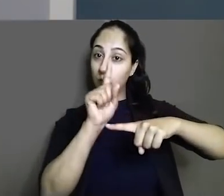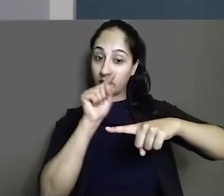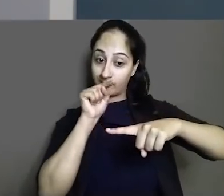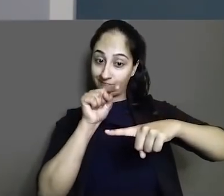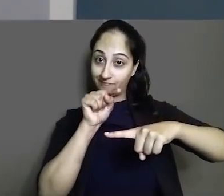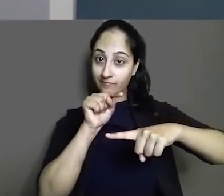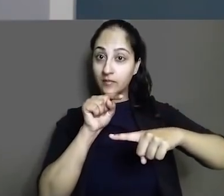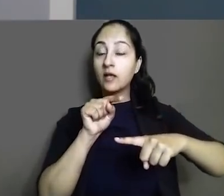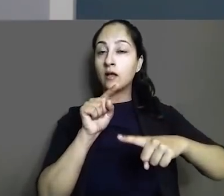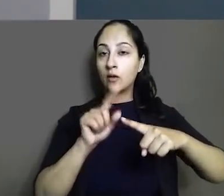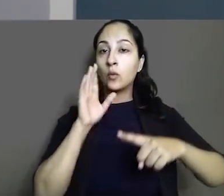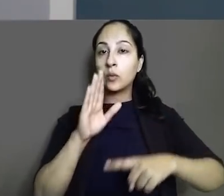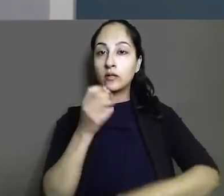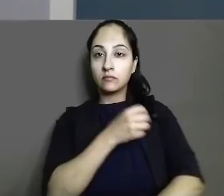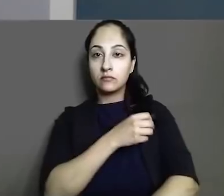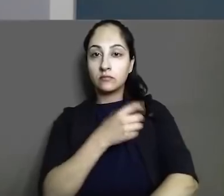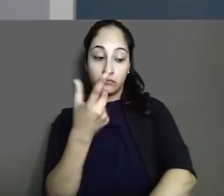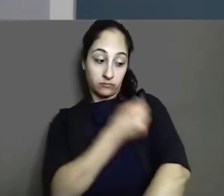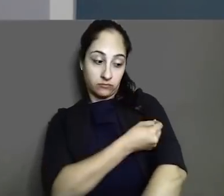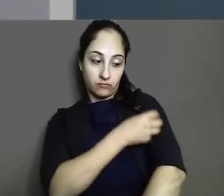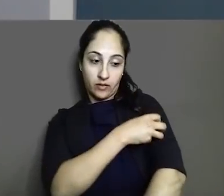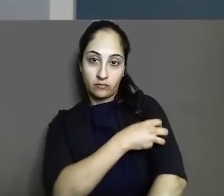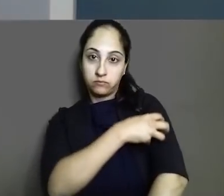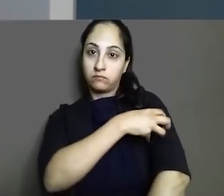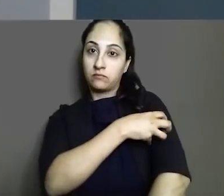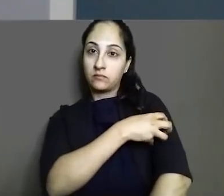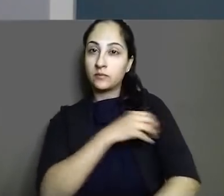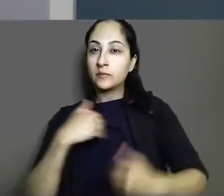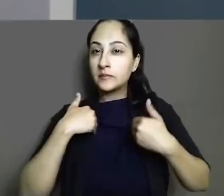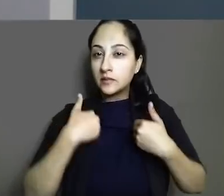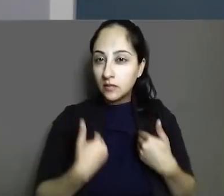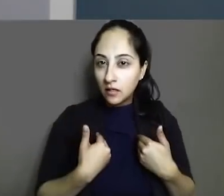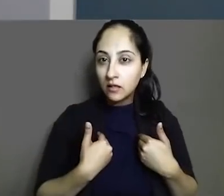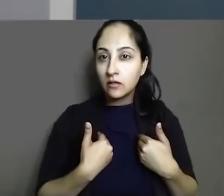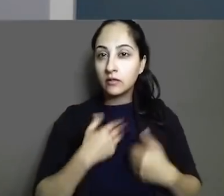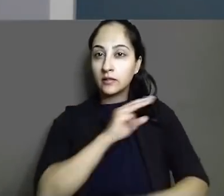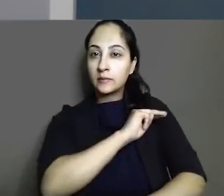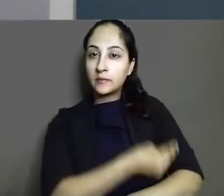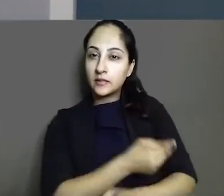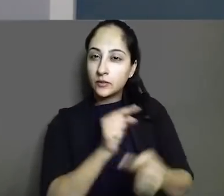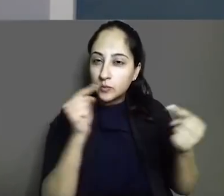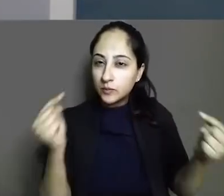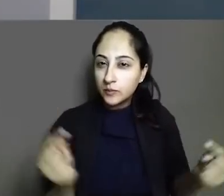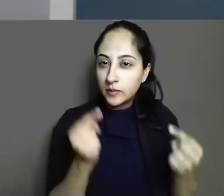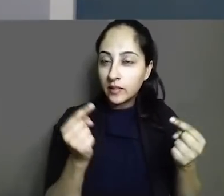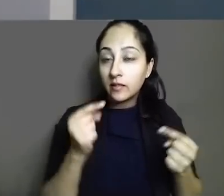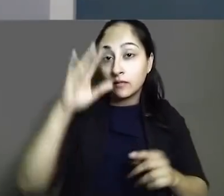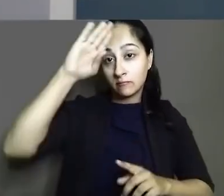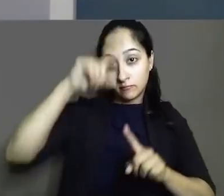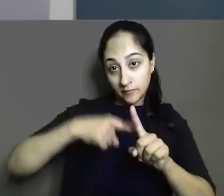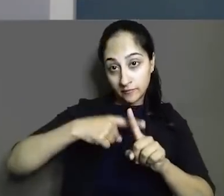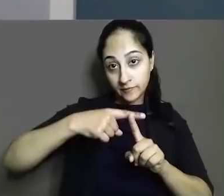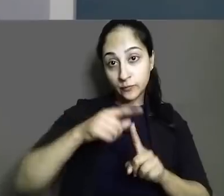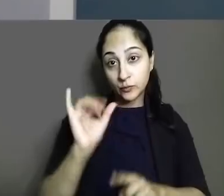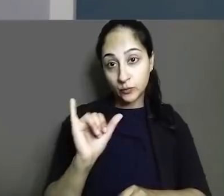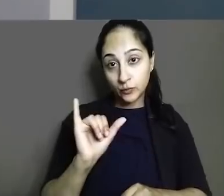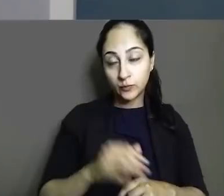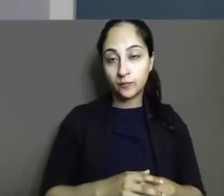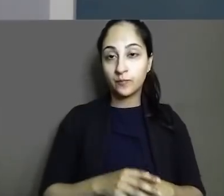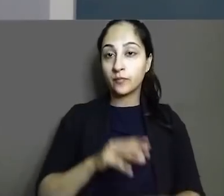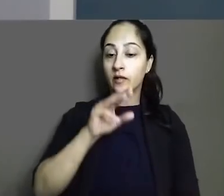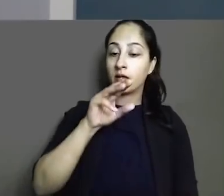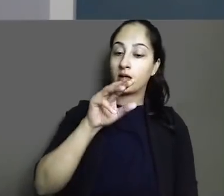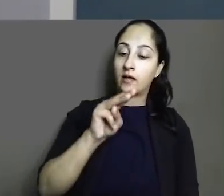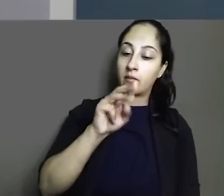after the second dose. And with the AstraZeneca vaccine, side effects are less common after the second dose. But for any of the vaccines, the